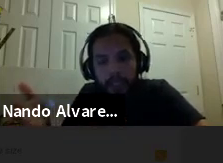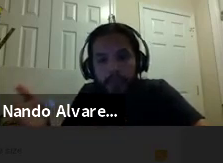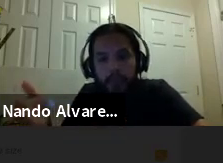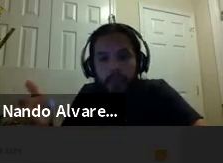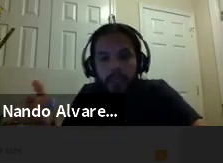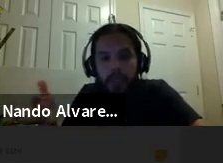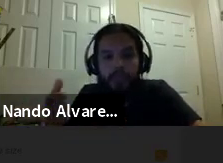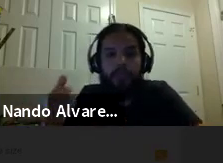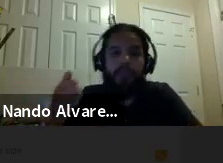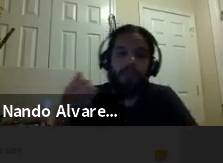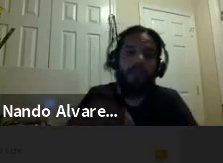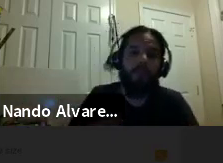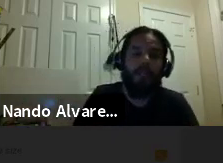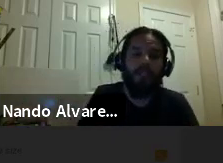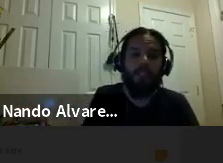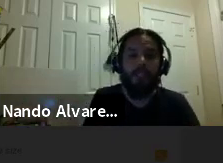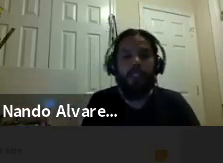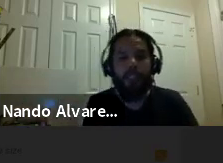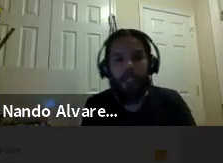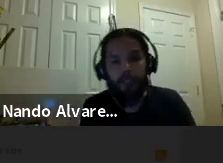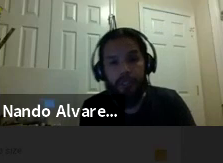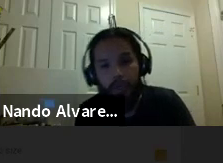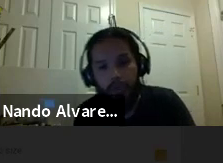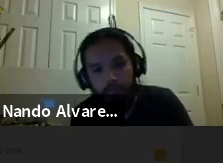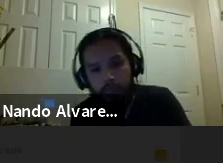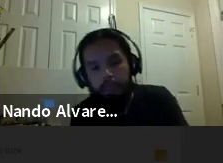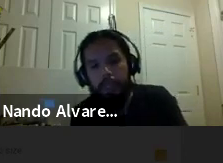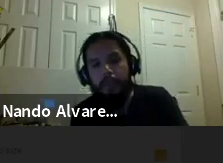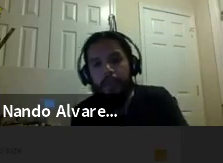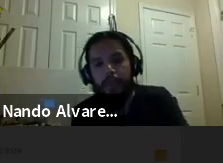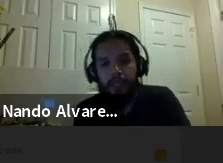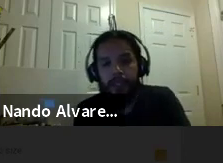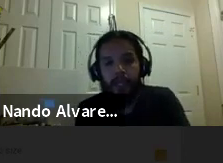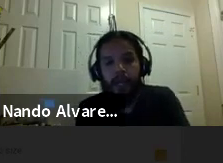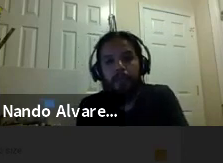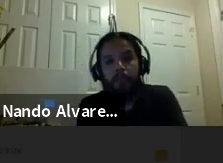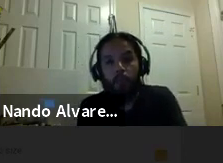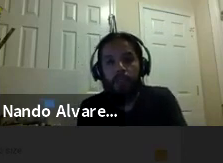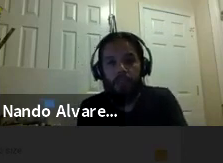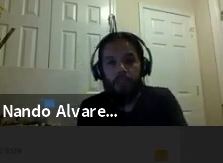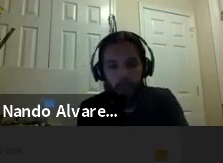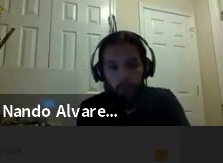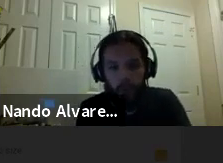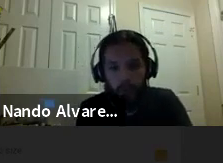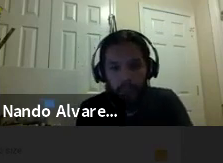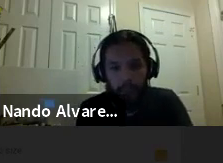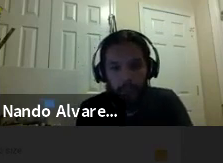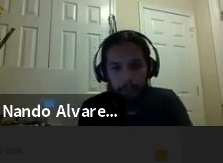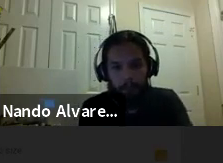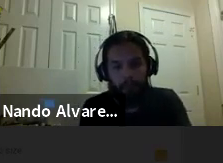paint this mural. And also I'm adding like extra hours that I'm willing